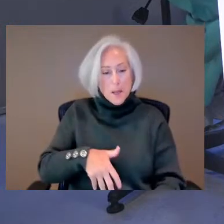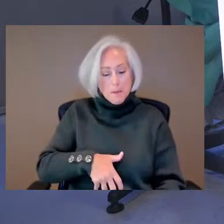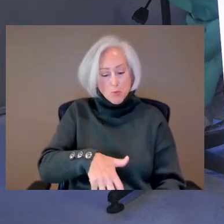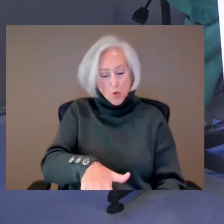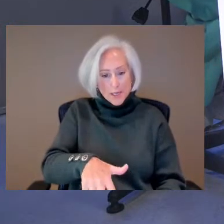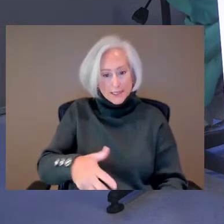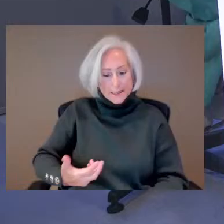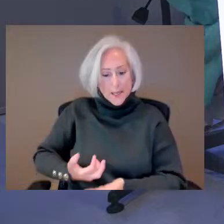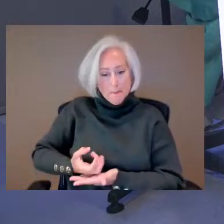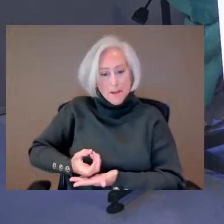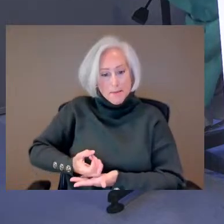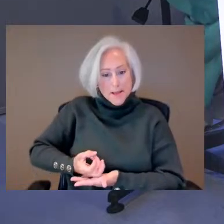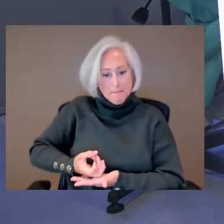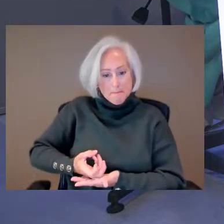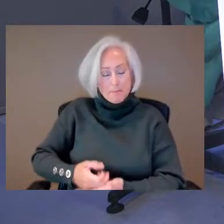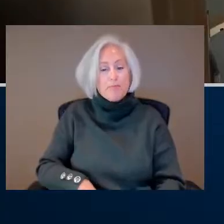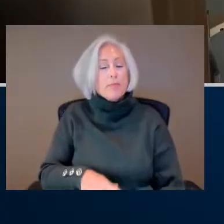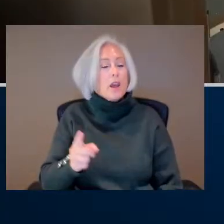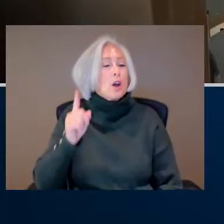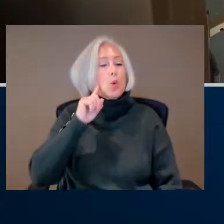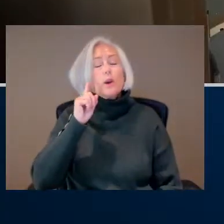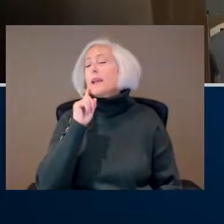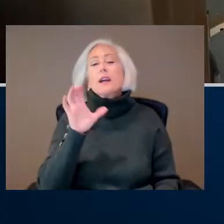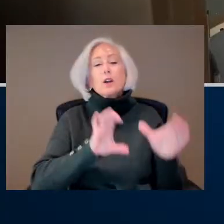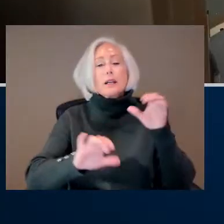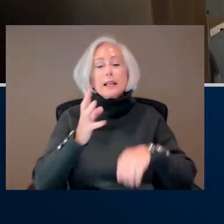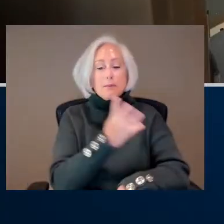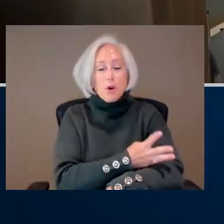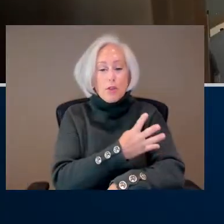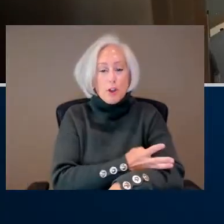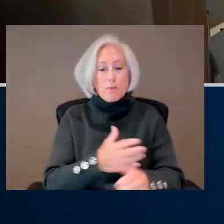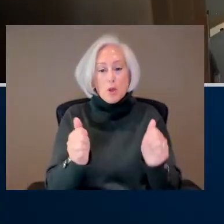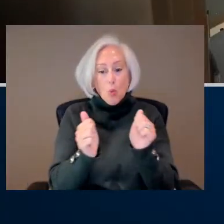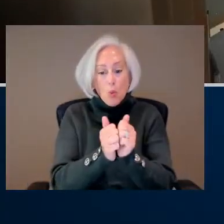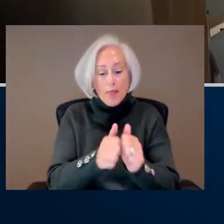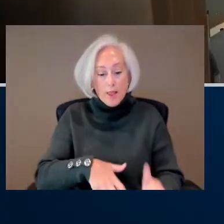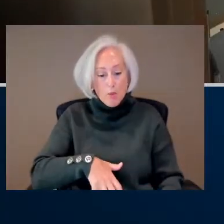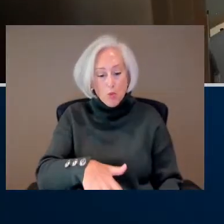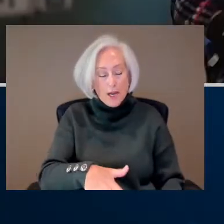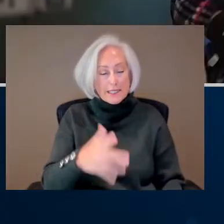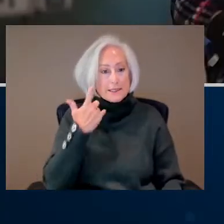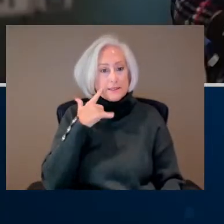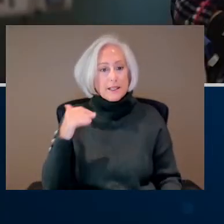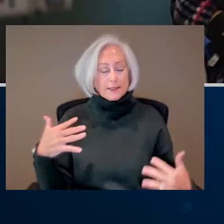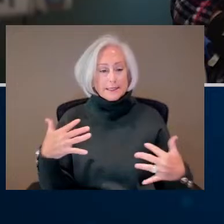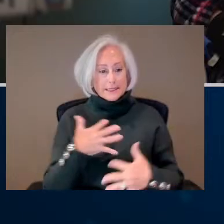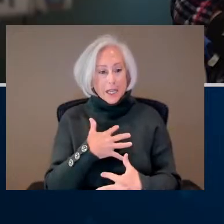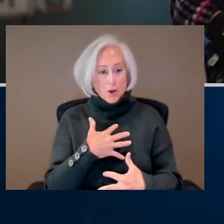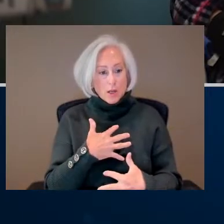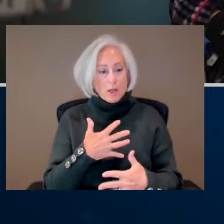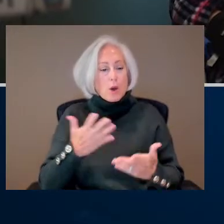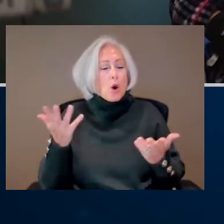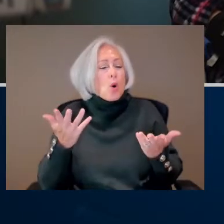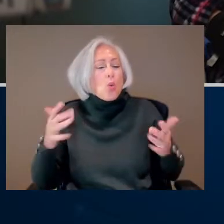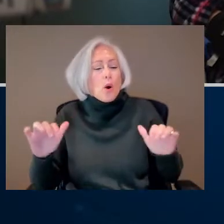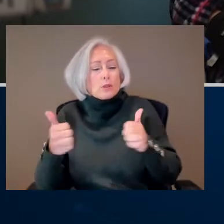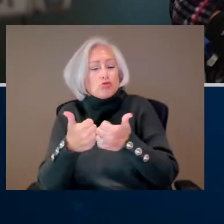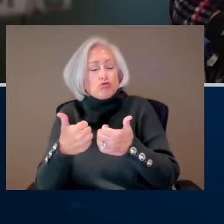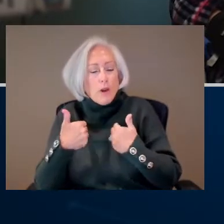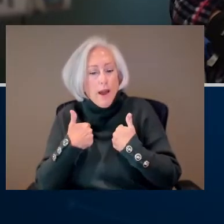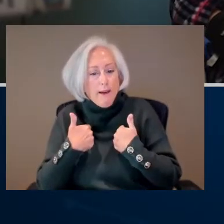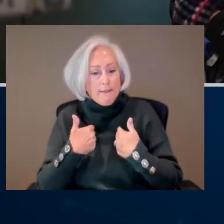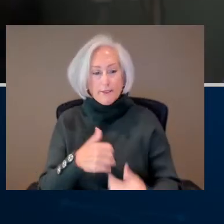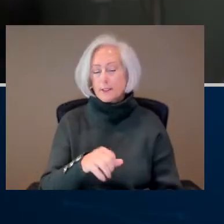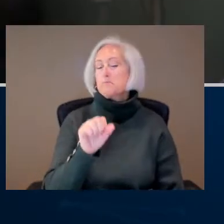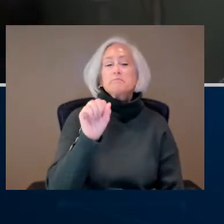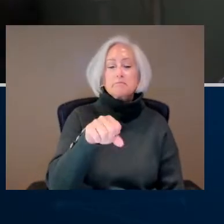hear chemotherapy and pregnancy, it sounds scary. So are there challenges to chemotherapy for pregnant mothers? Absolutely, and